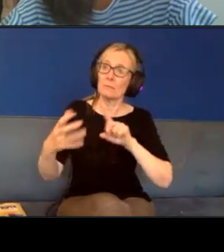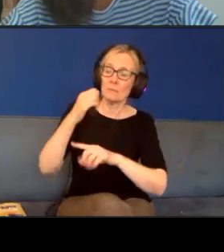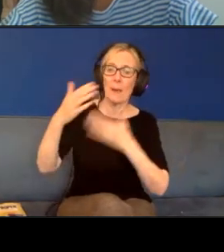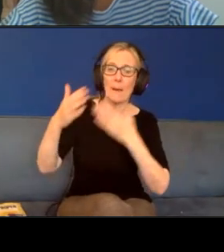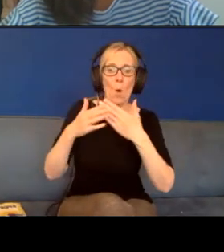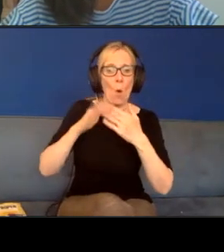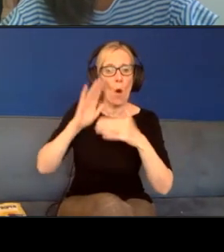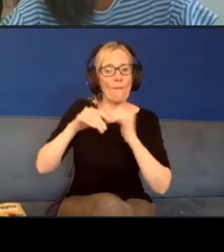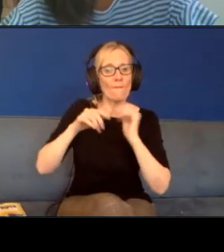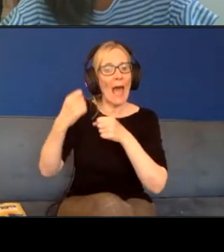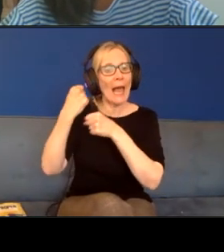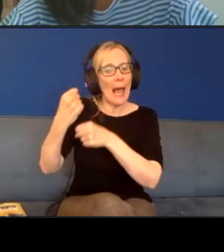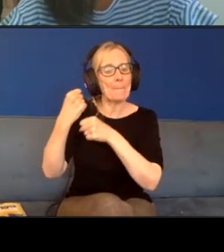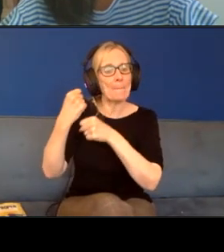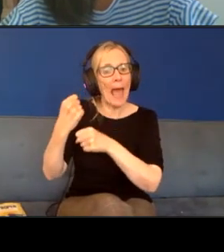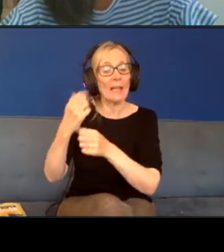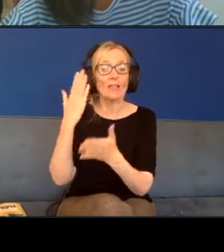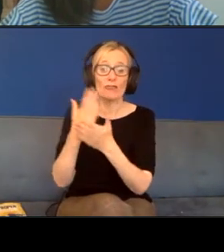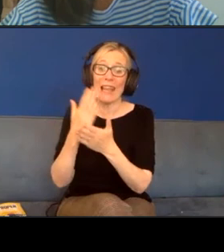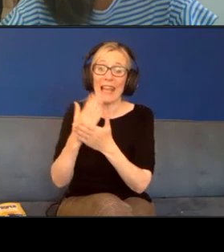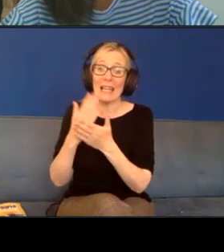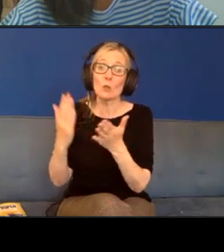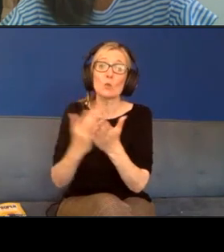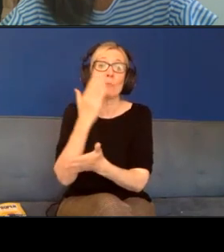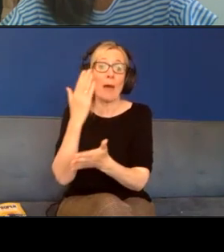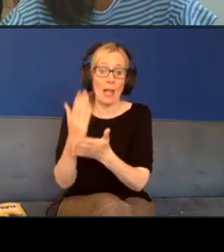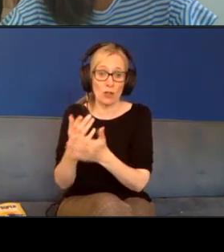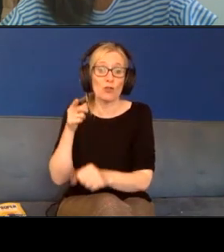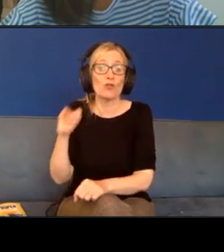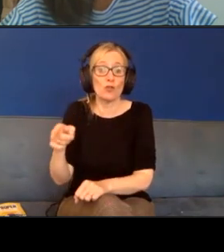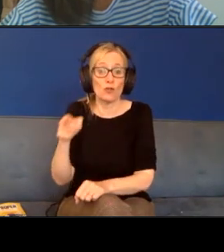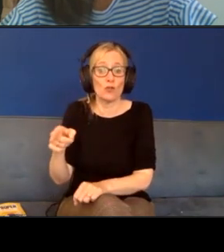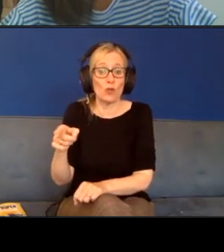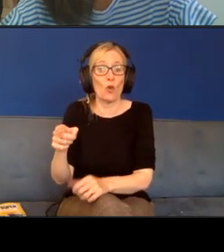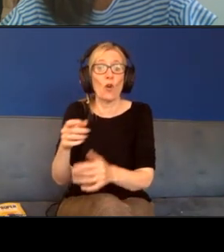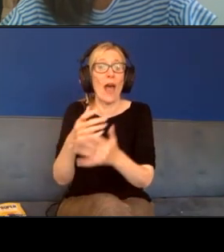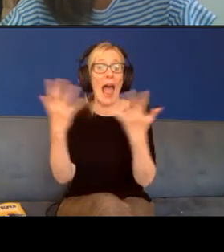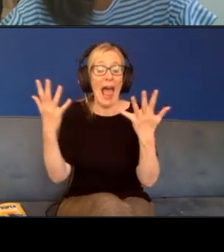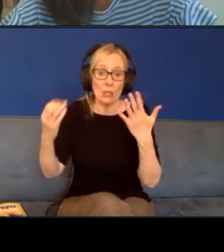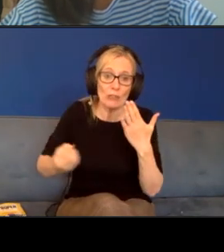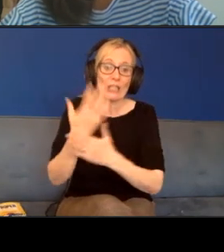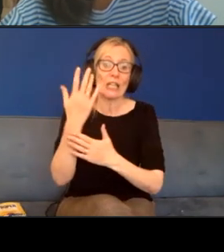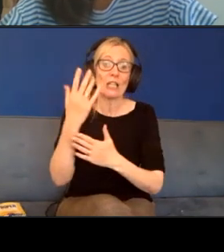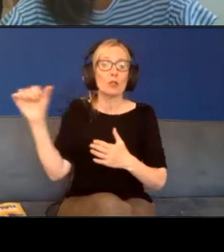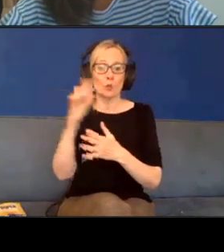is campaigning for any regeneration within the arts sector to be inclusive.